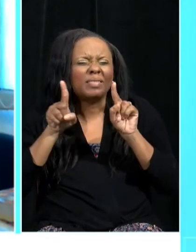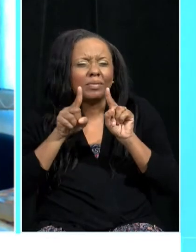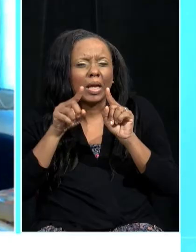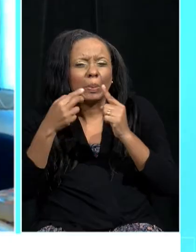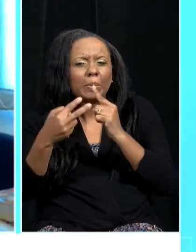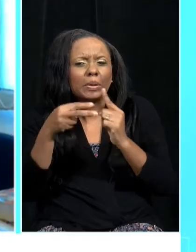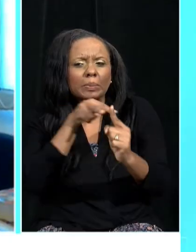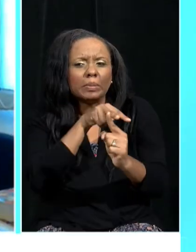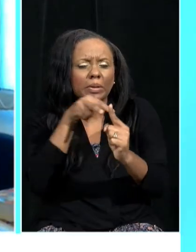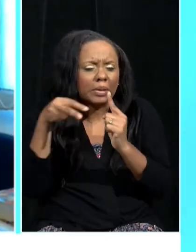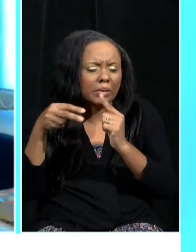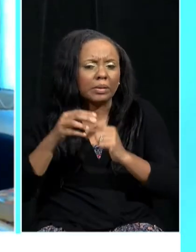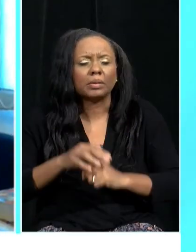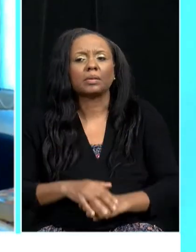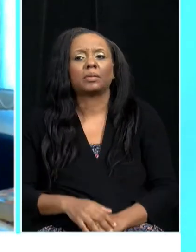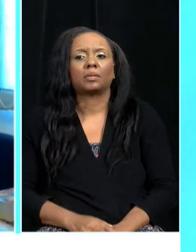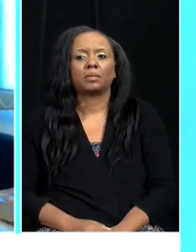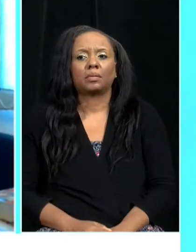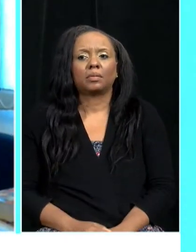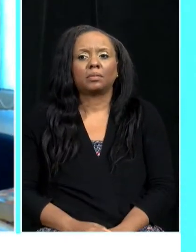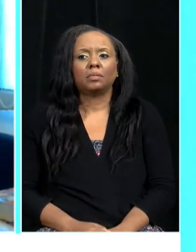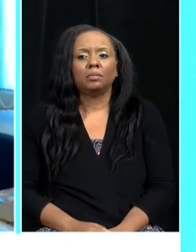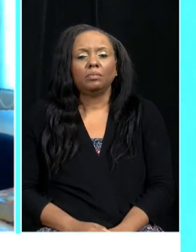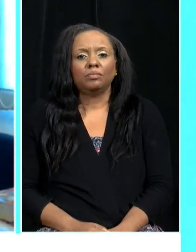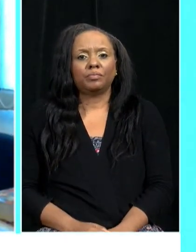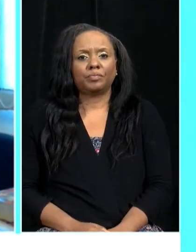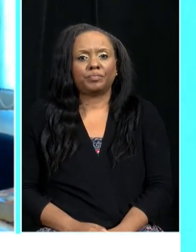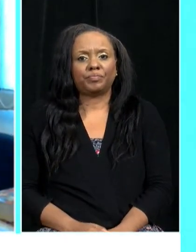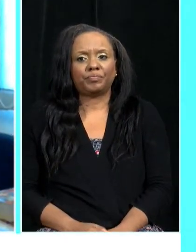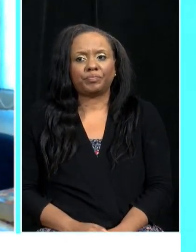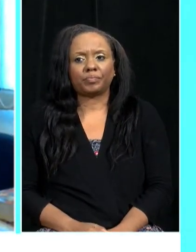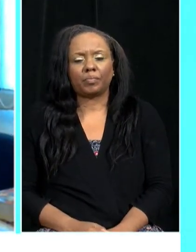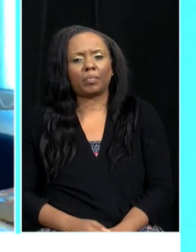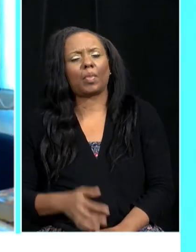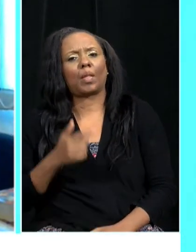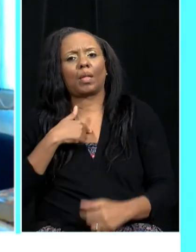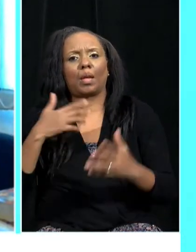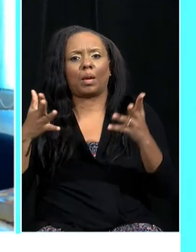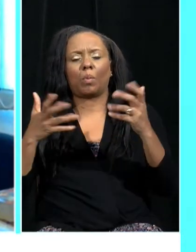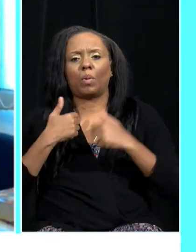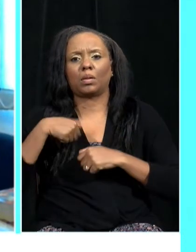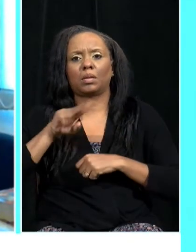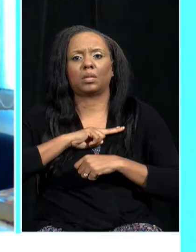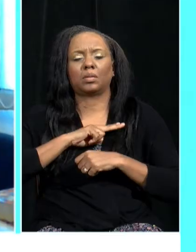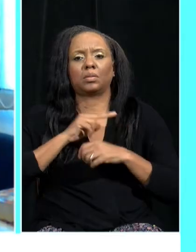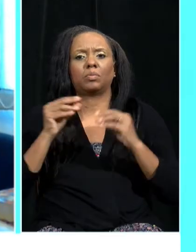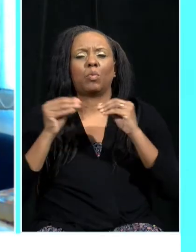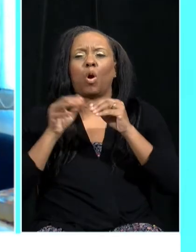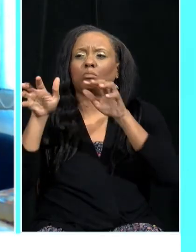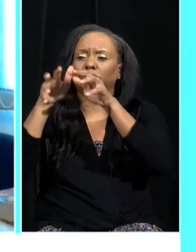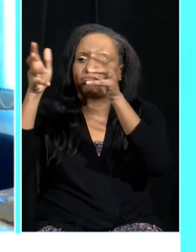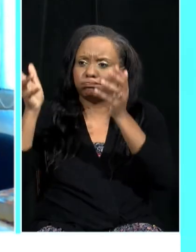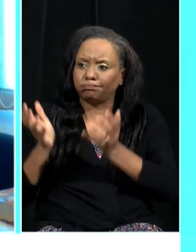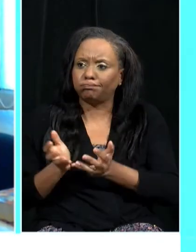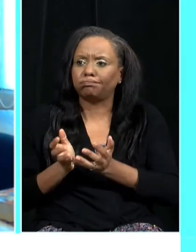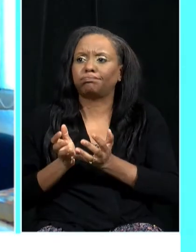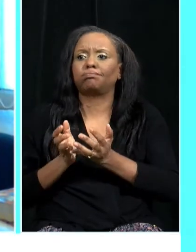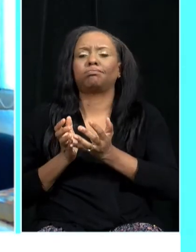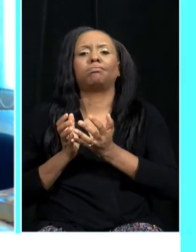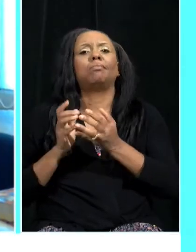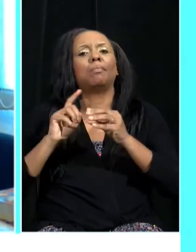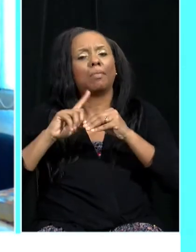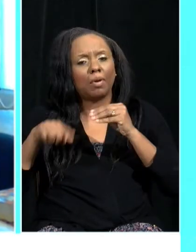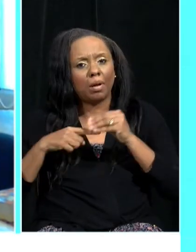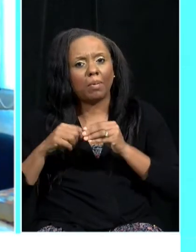be a little bit more rounded in how we view what's happening. Right, when there's talk about pension